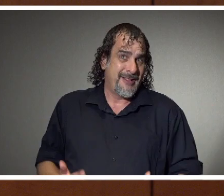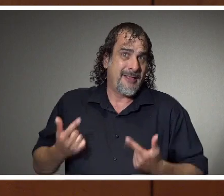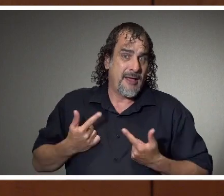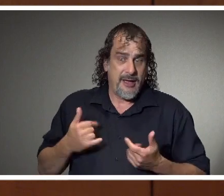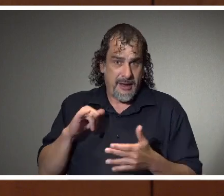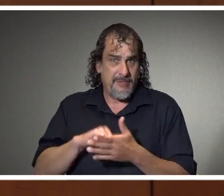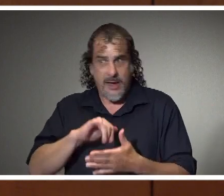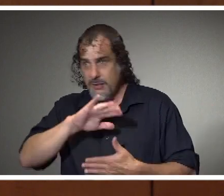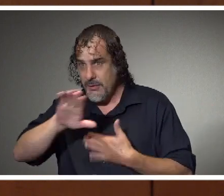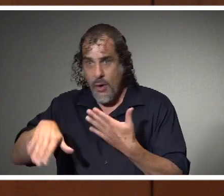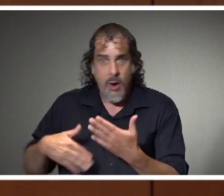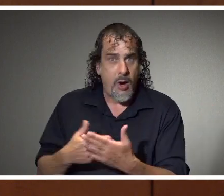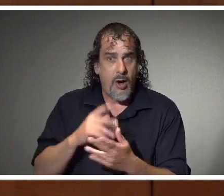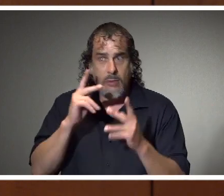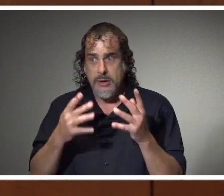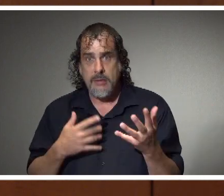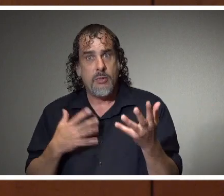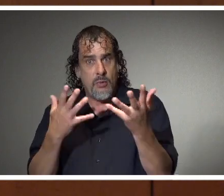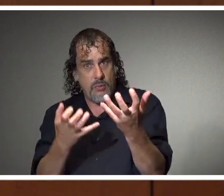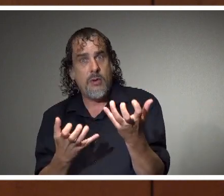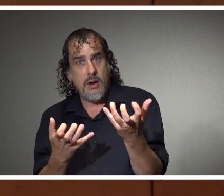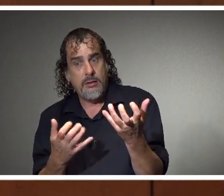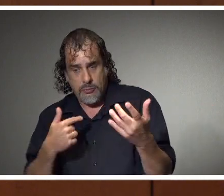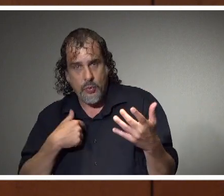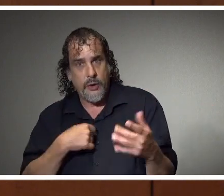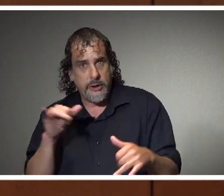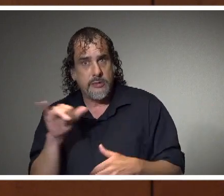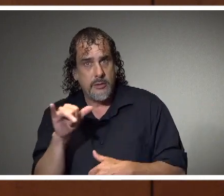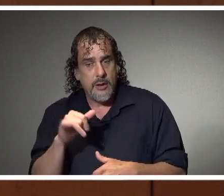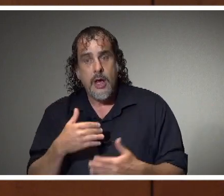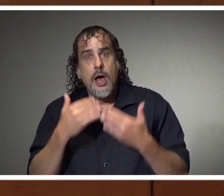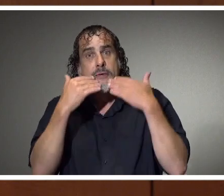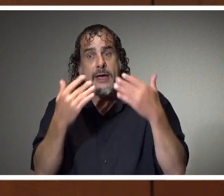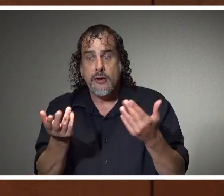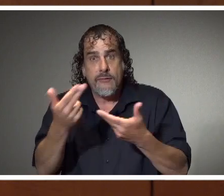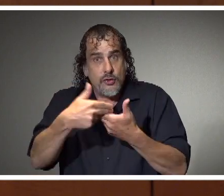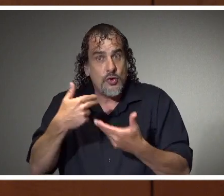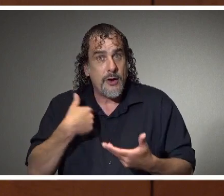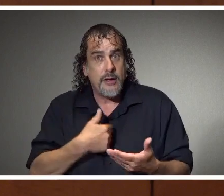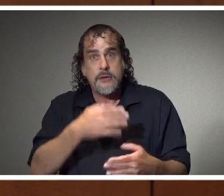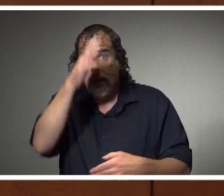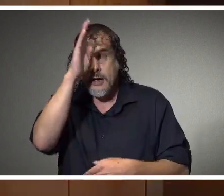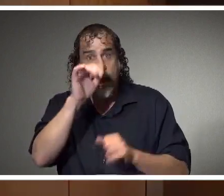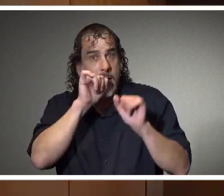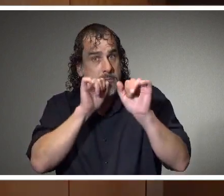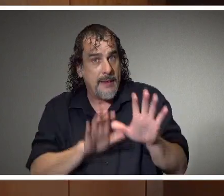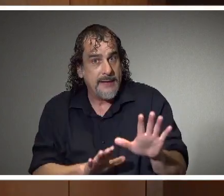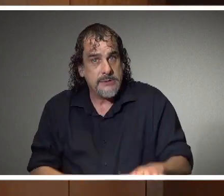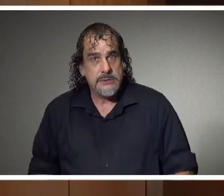we are all committed to. So again, thank you all for being with us today, and God bless.